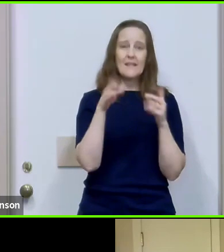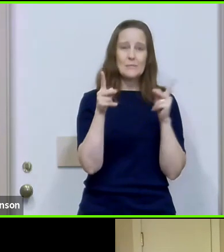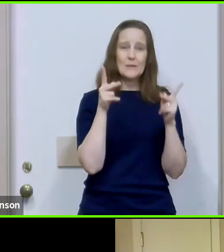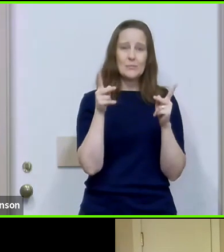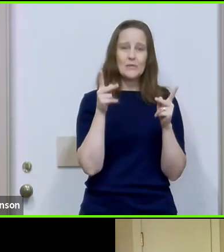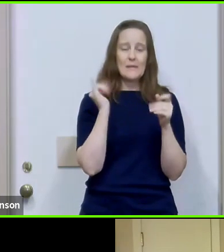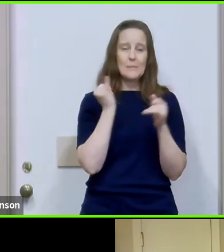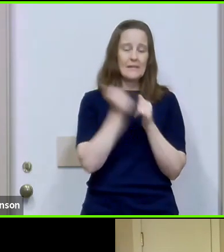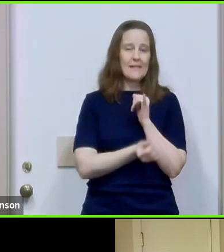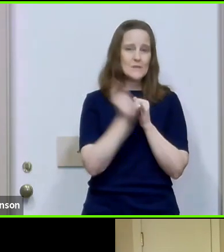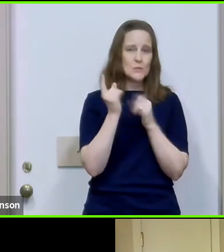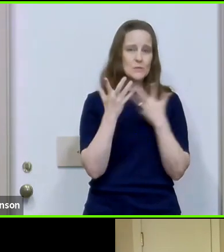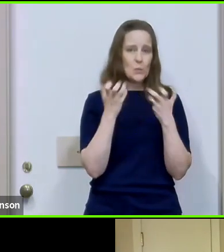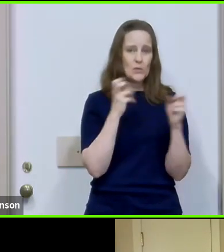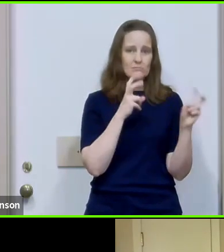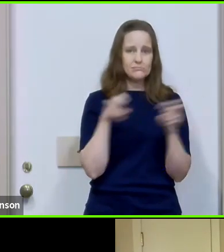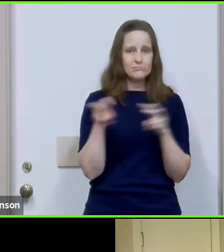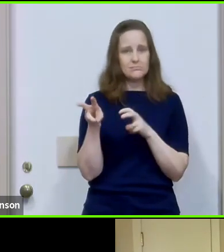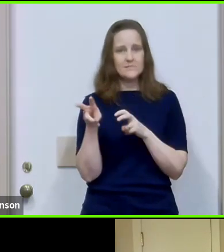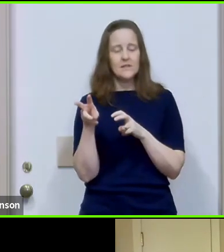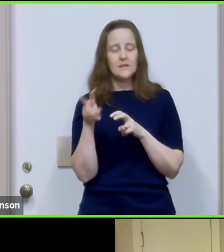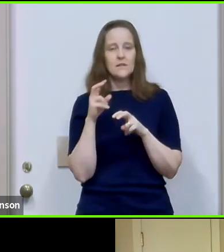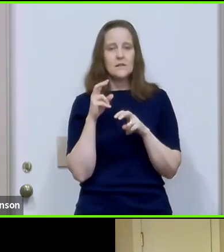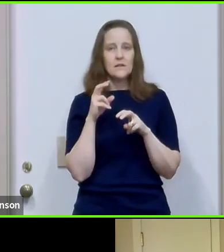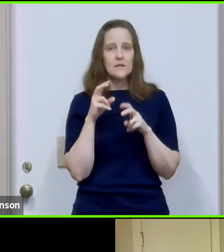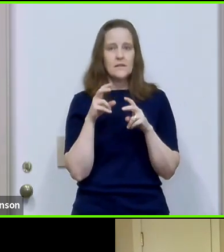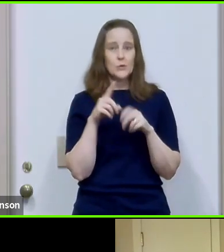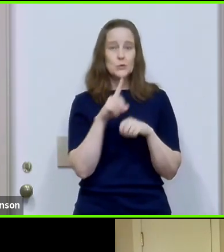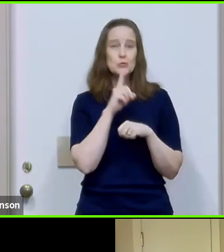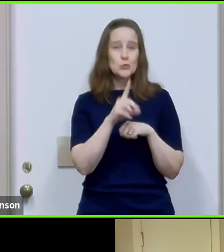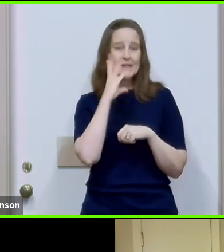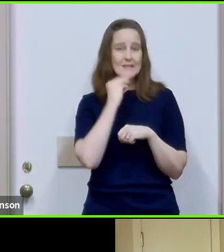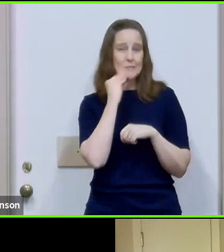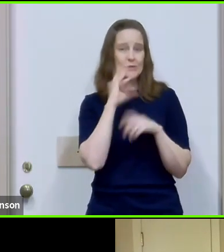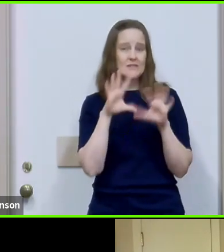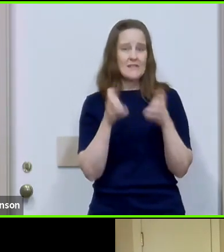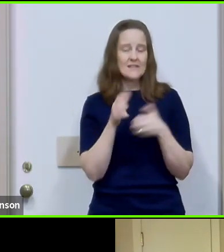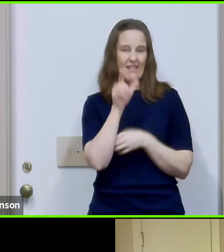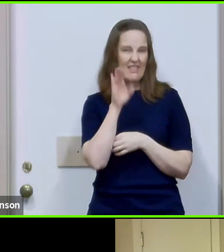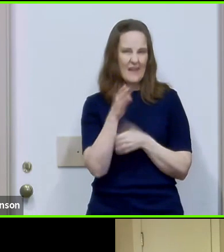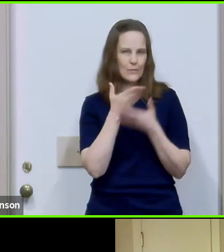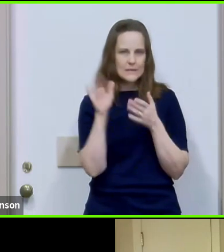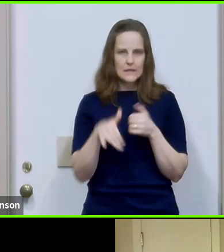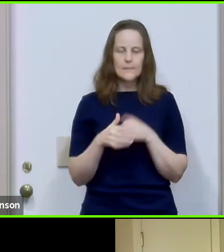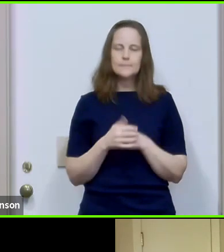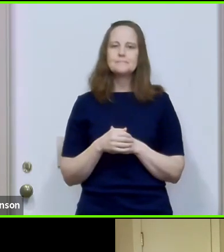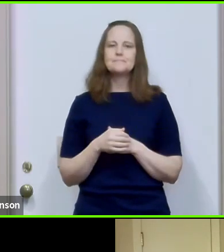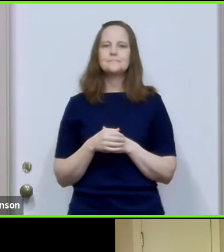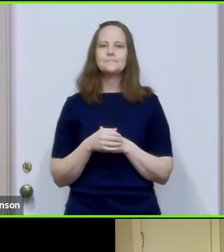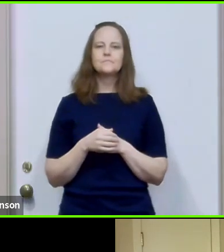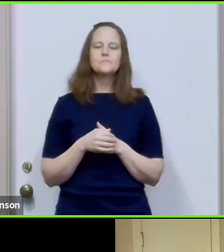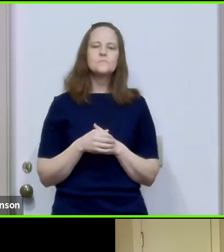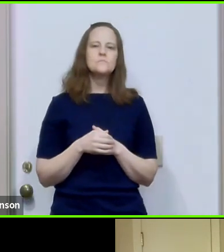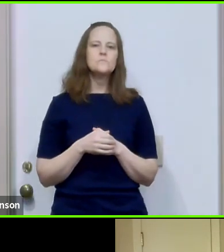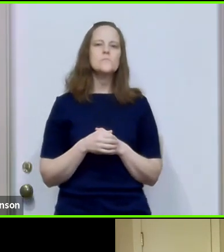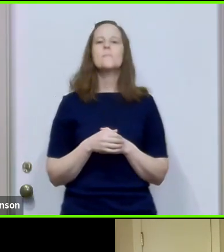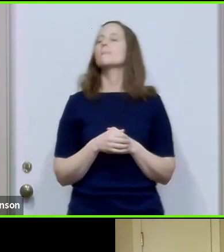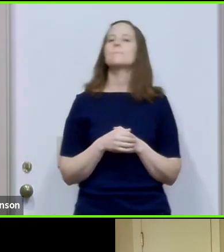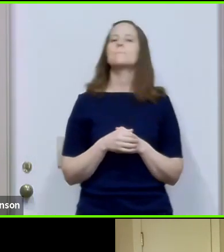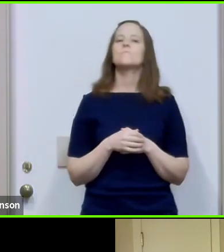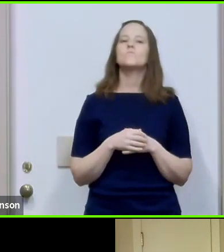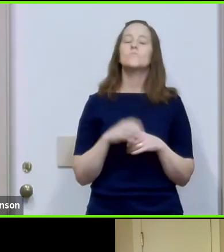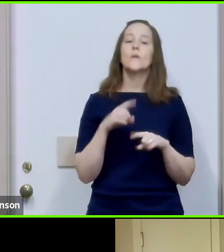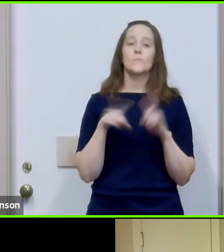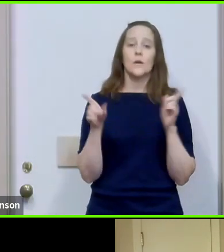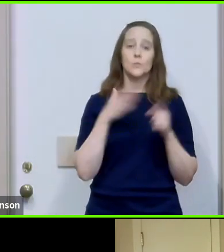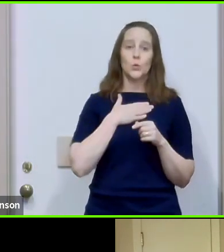the last ones that we'd want to see go, the ones that are true experiential classes, labs, and some performance classes and so forth. But we're willing